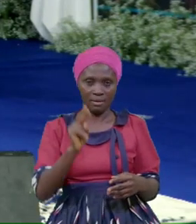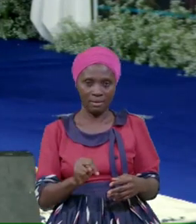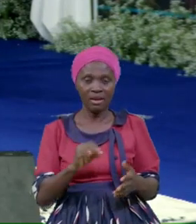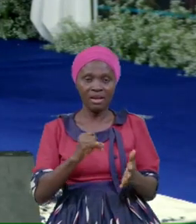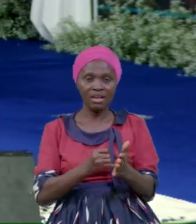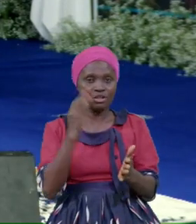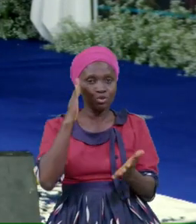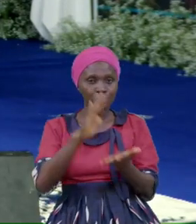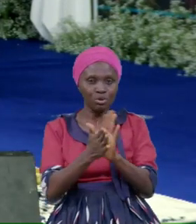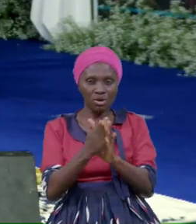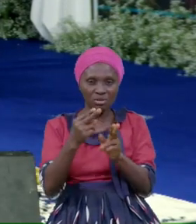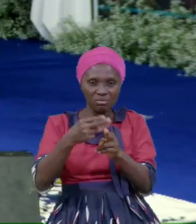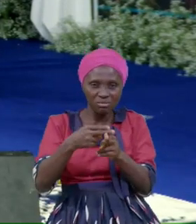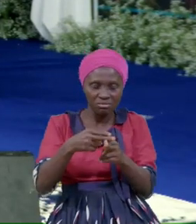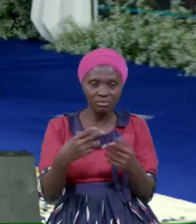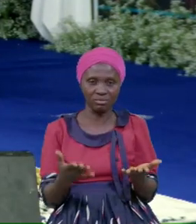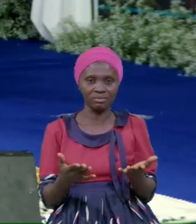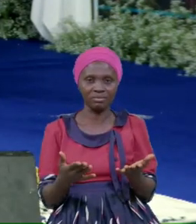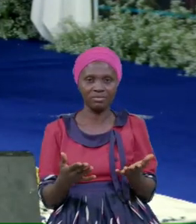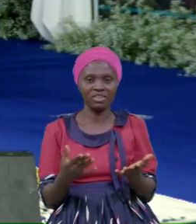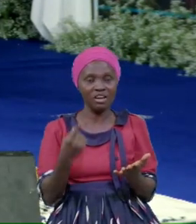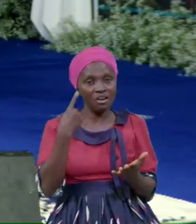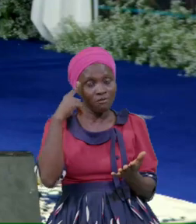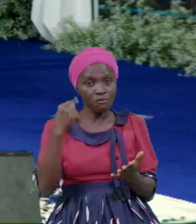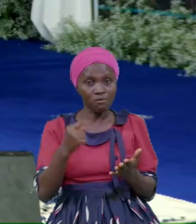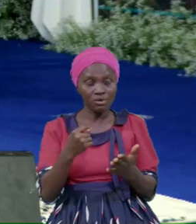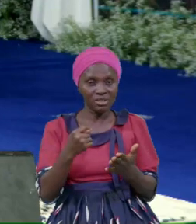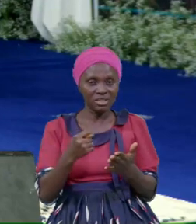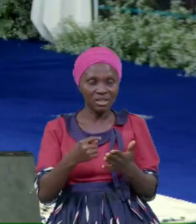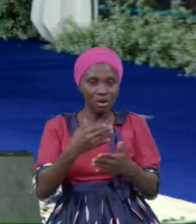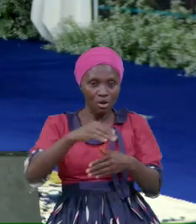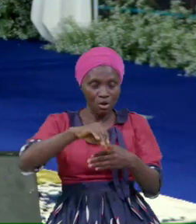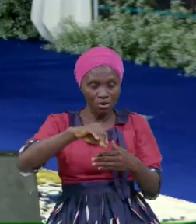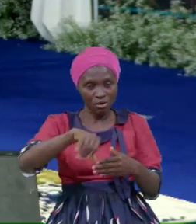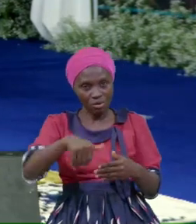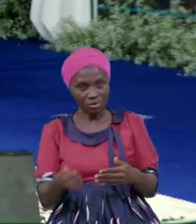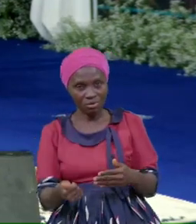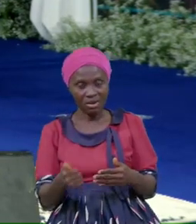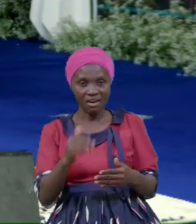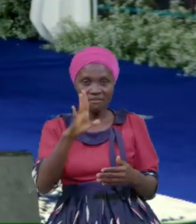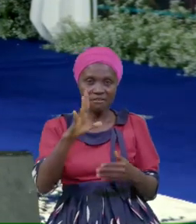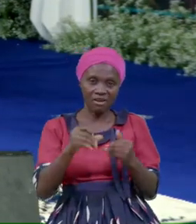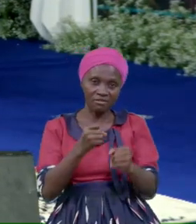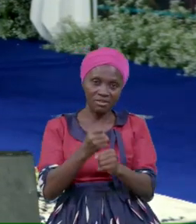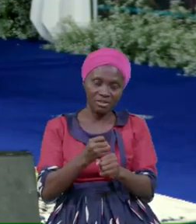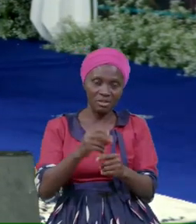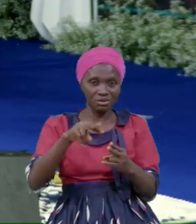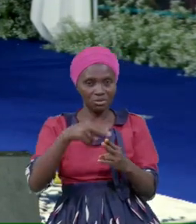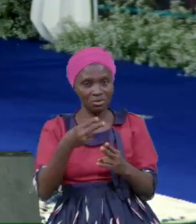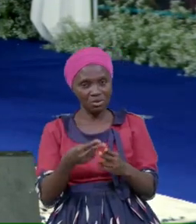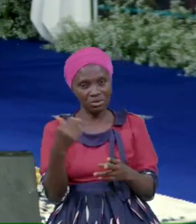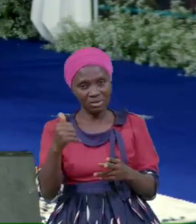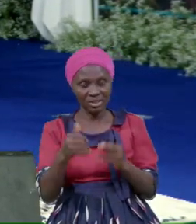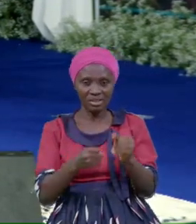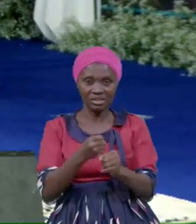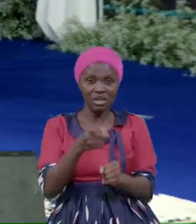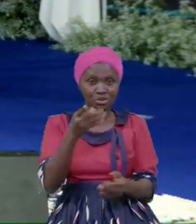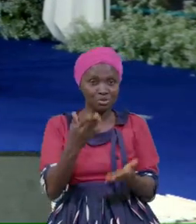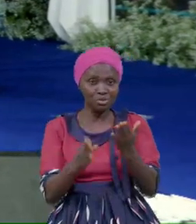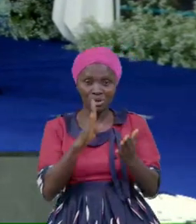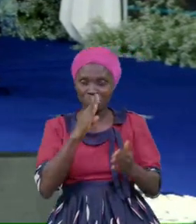life, for the rest of 5 years, 10 years, you might be suffering from cancer, from this, from that. It's